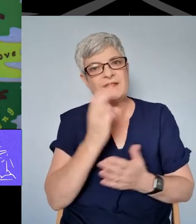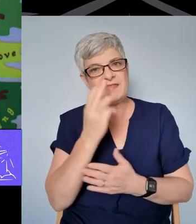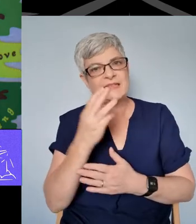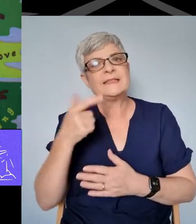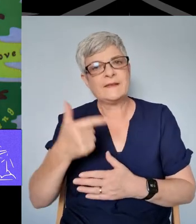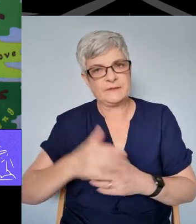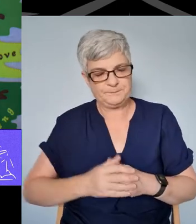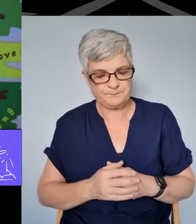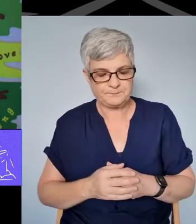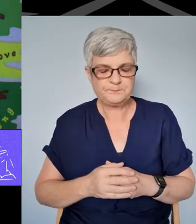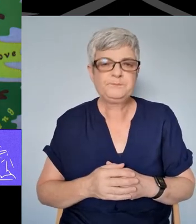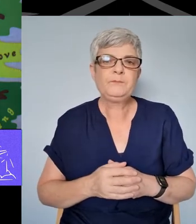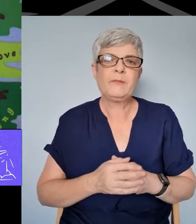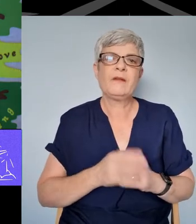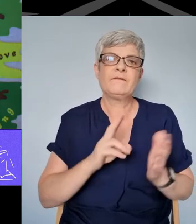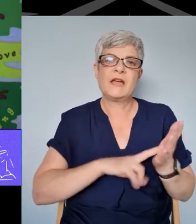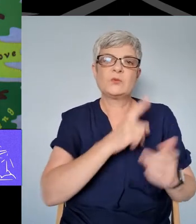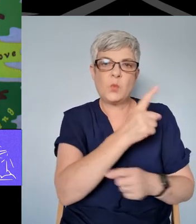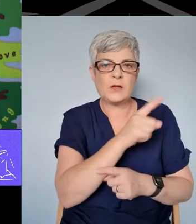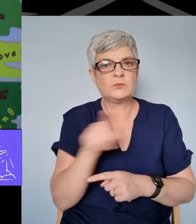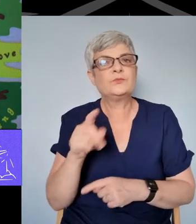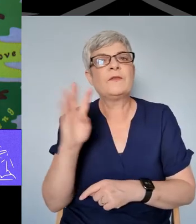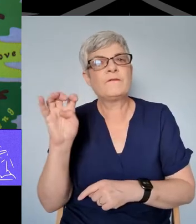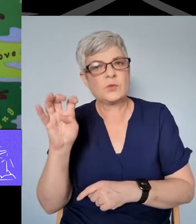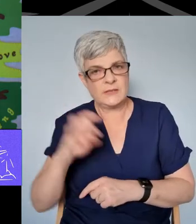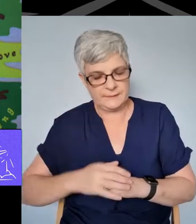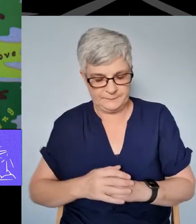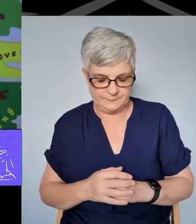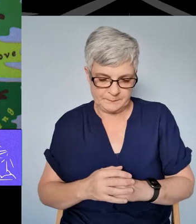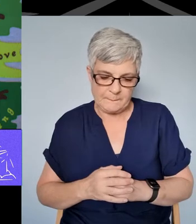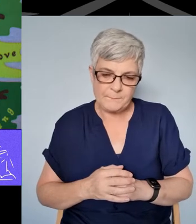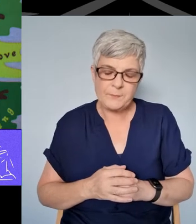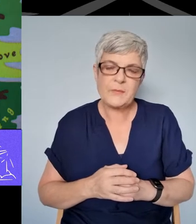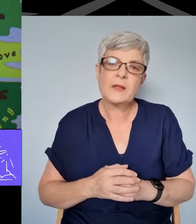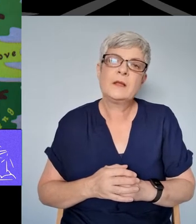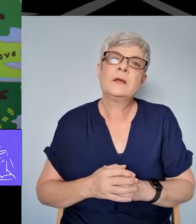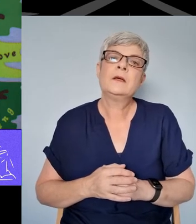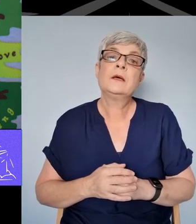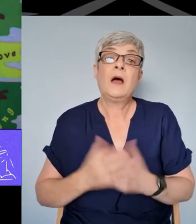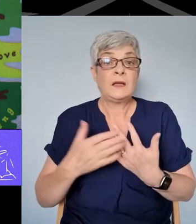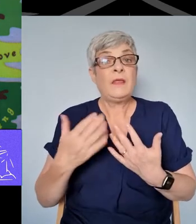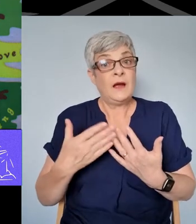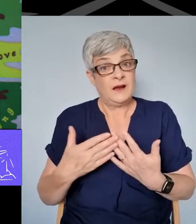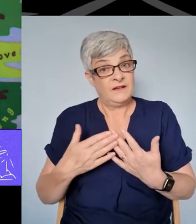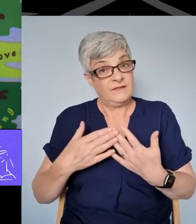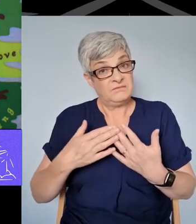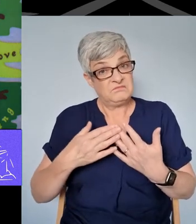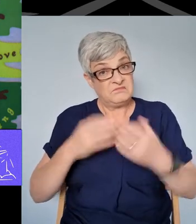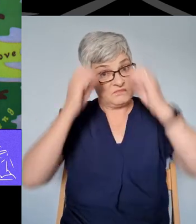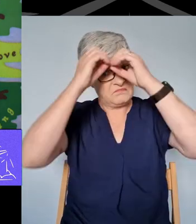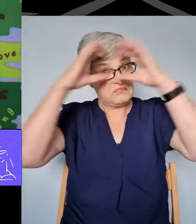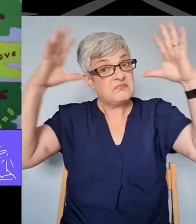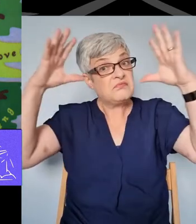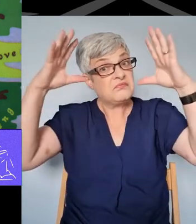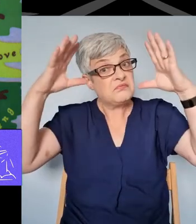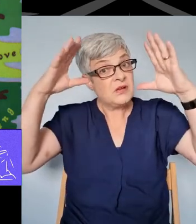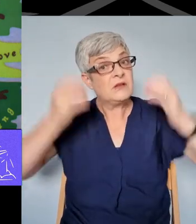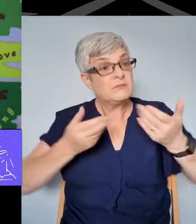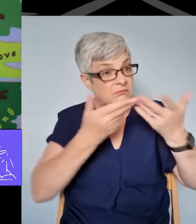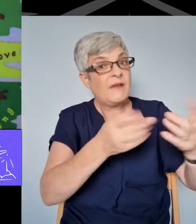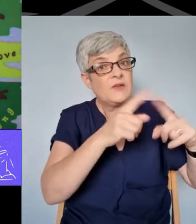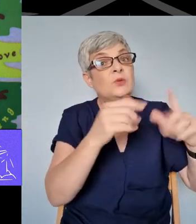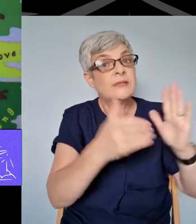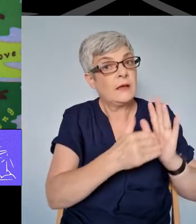37, verses 1 to 14, another of the visions that is given to Ezekiel.